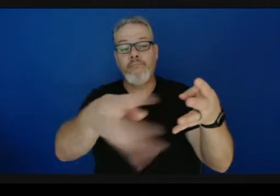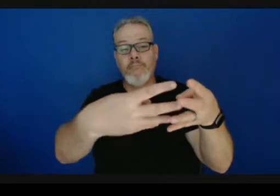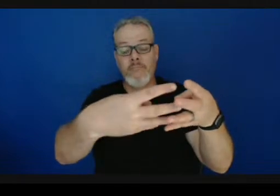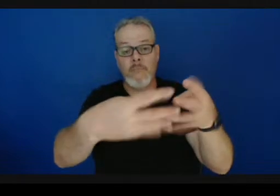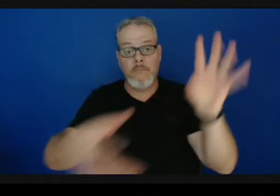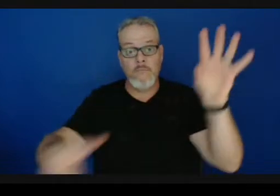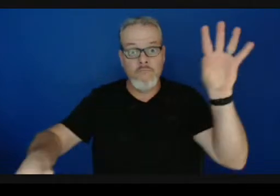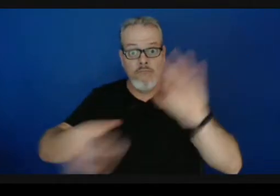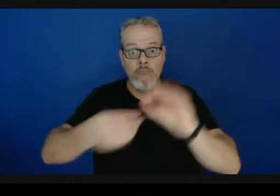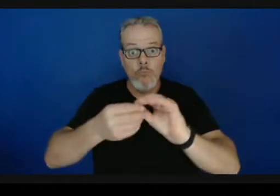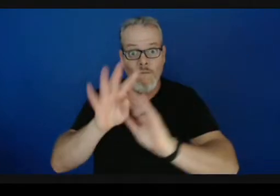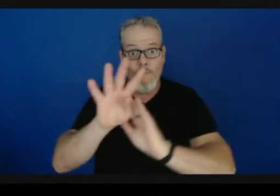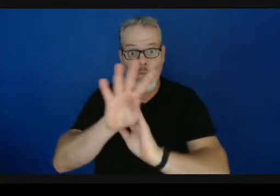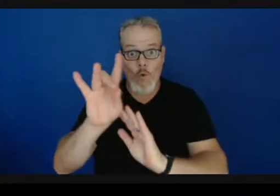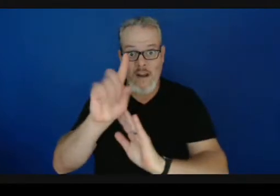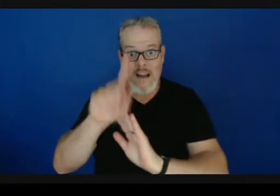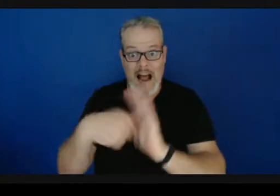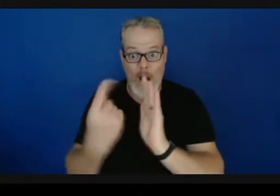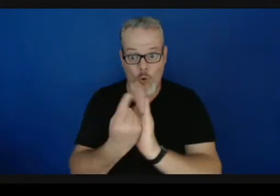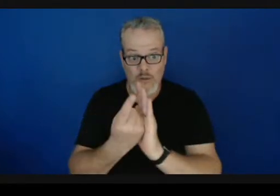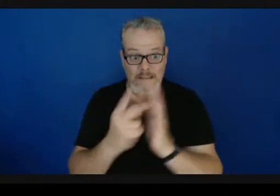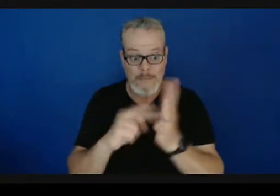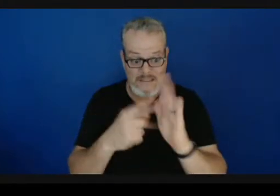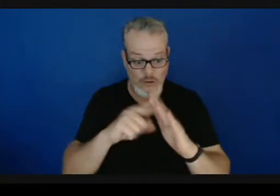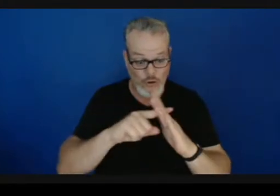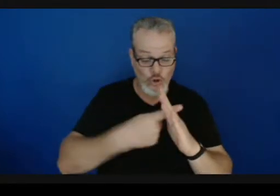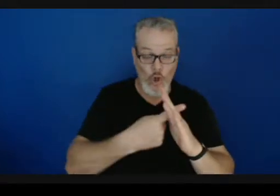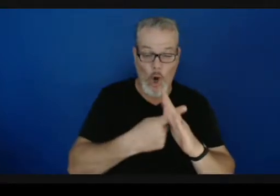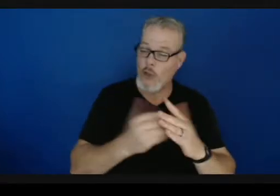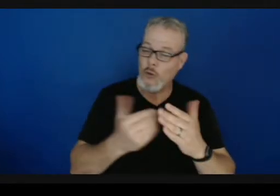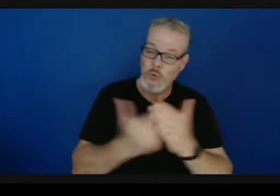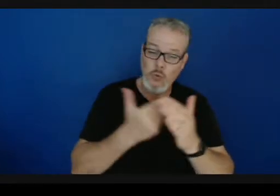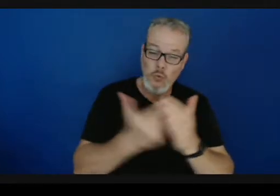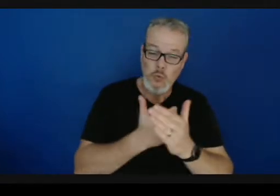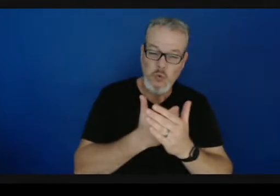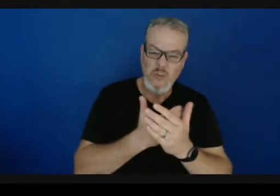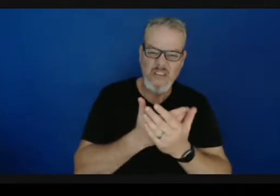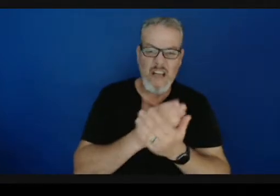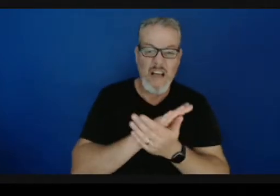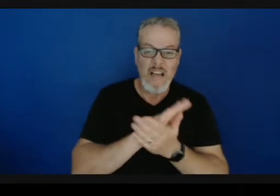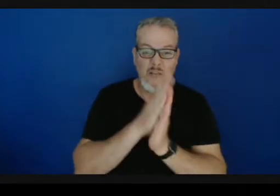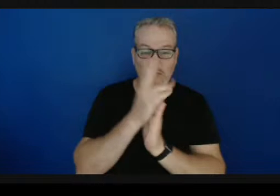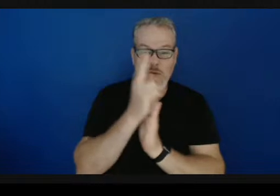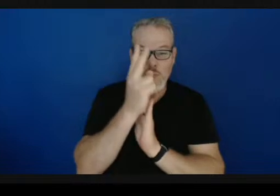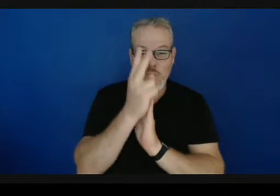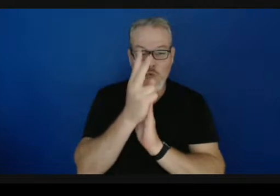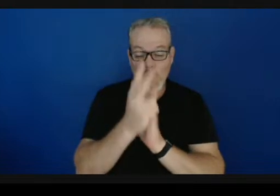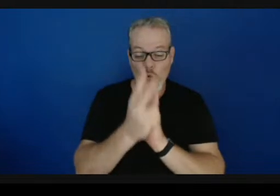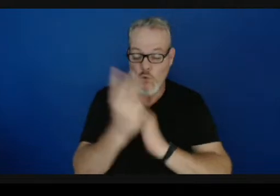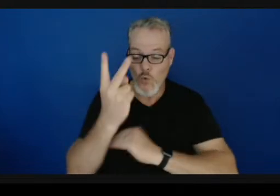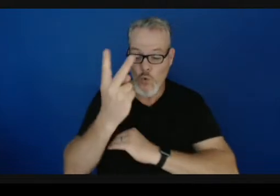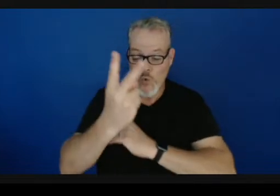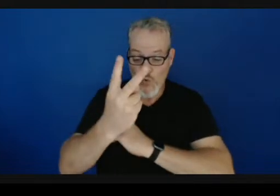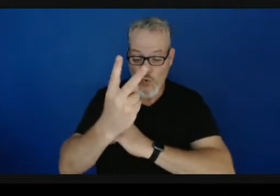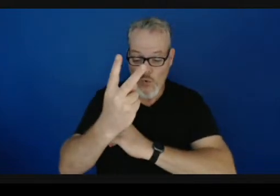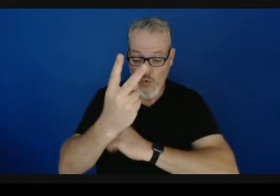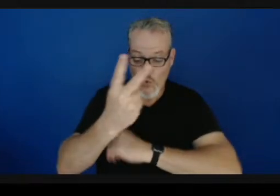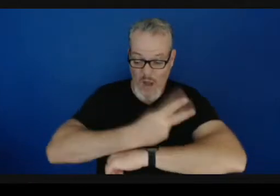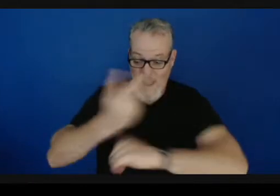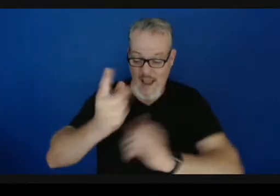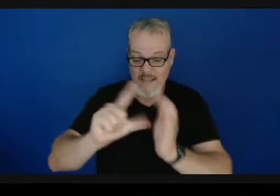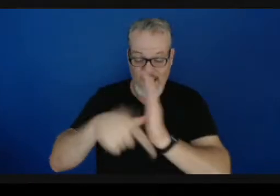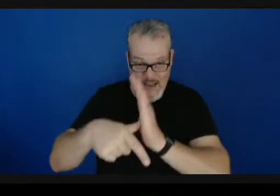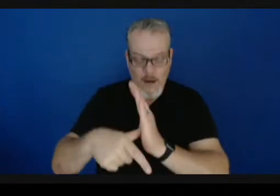hours is that gate went from no rust to covered in rust. Wasn't rusted all the way through, but it was